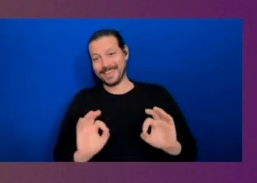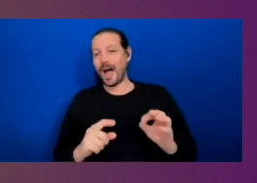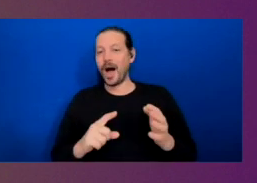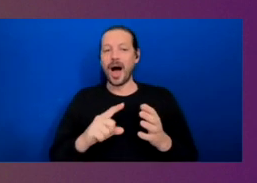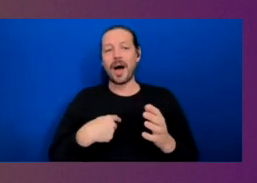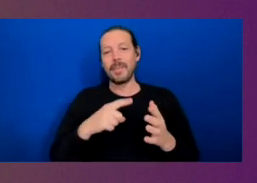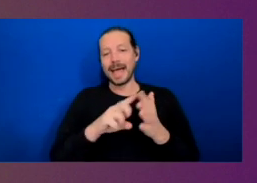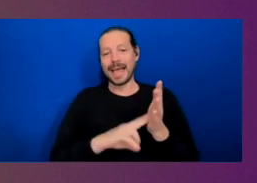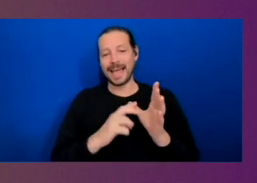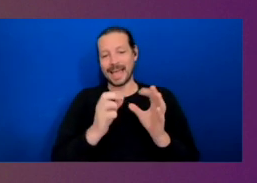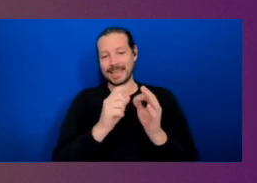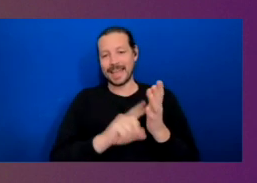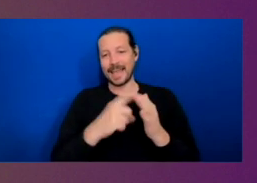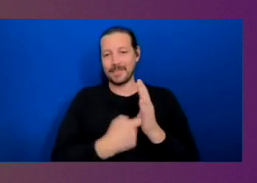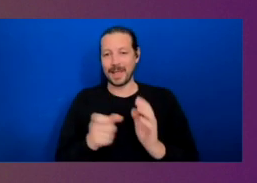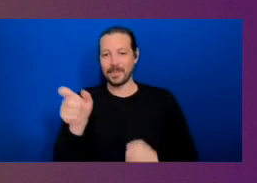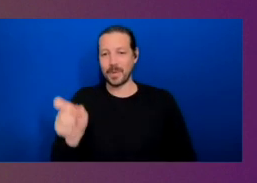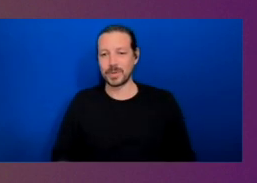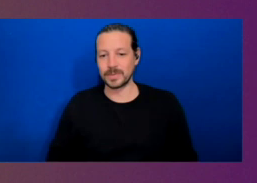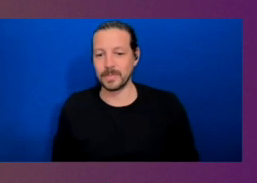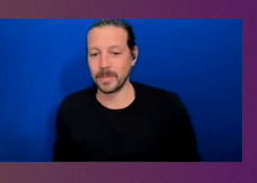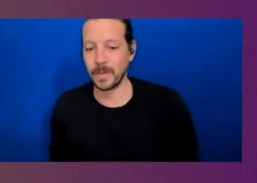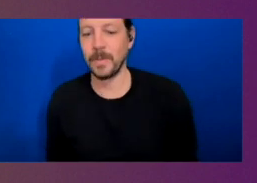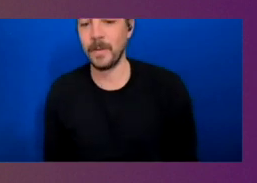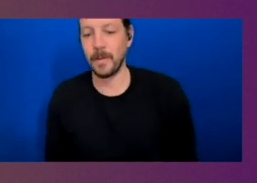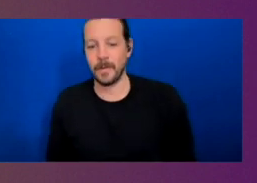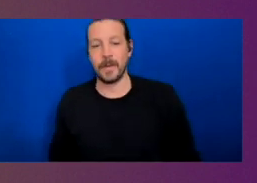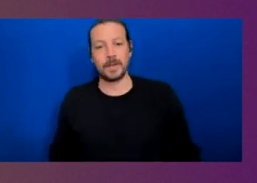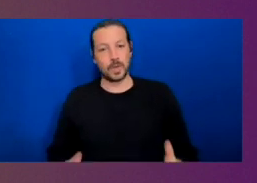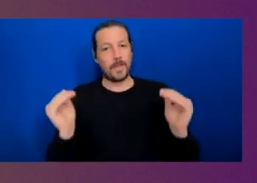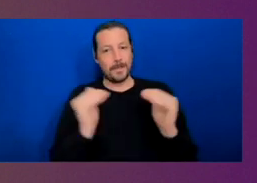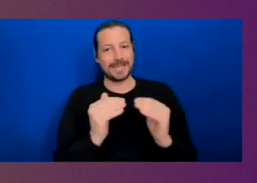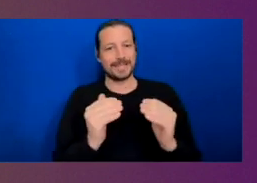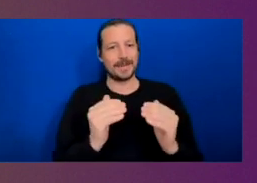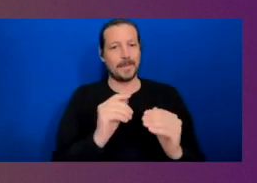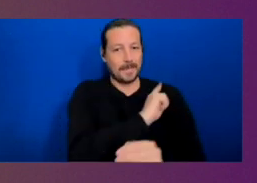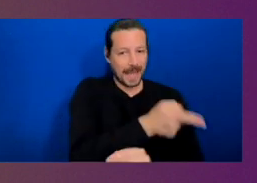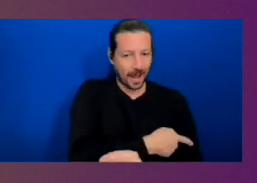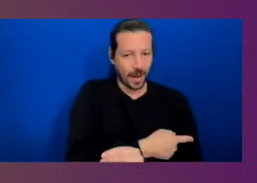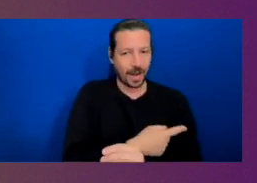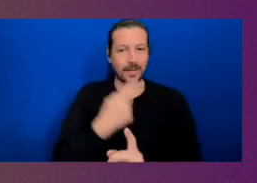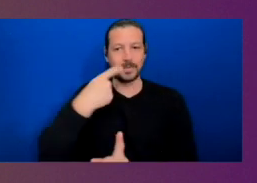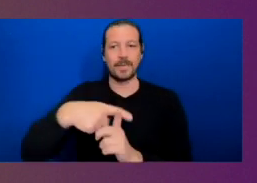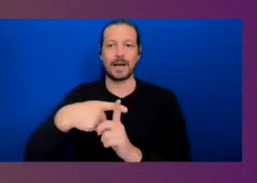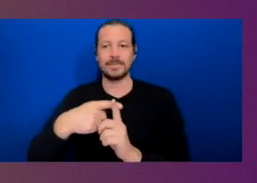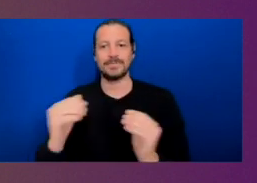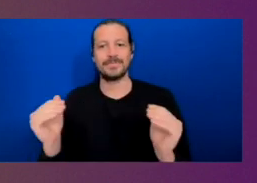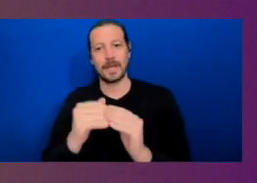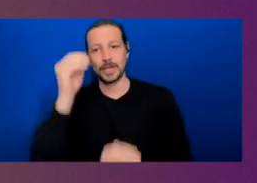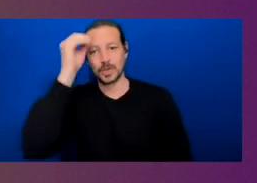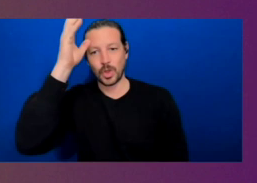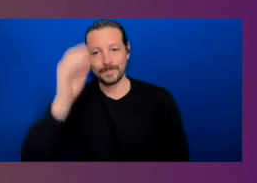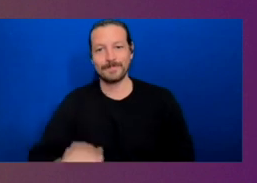those with that matching power, not just matching knowledge. That's when I get excited. It reminds